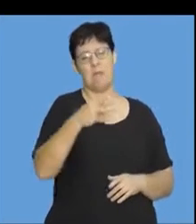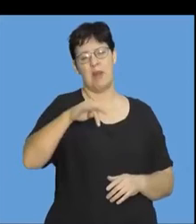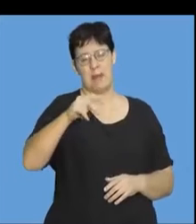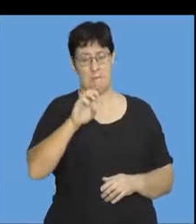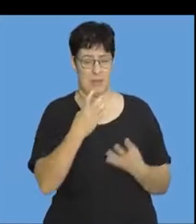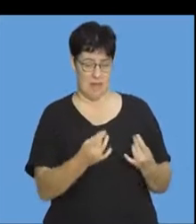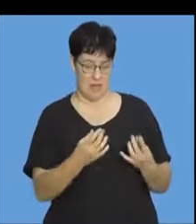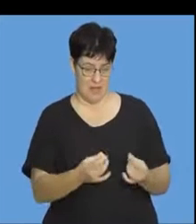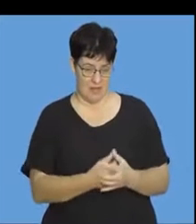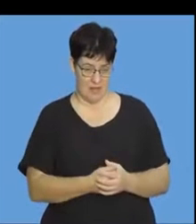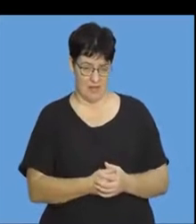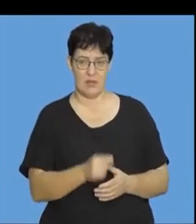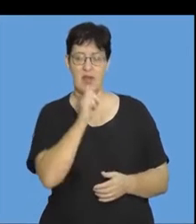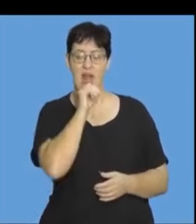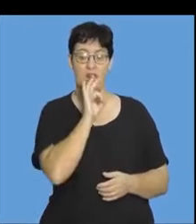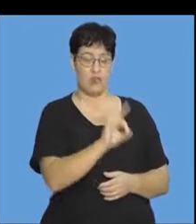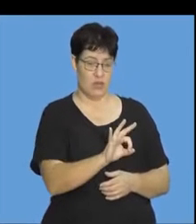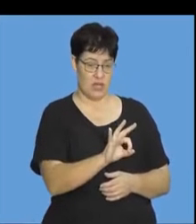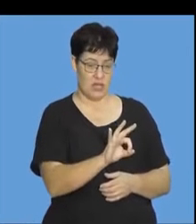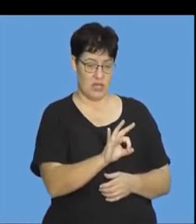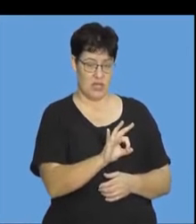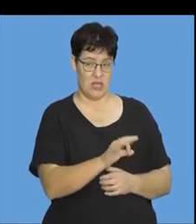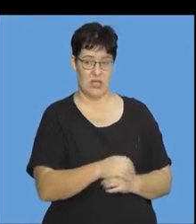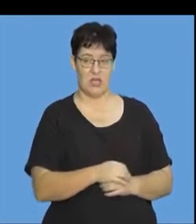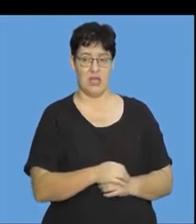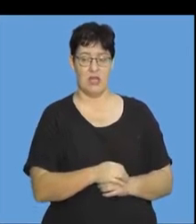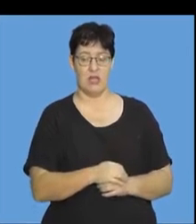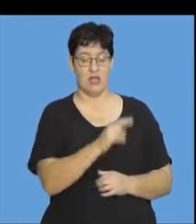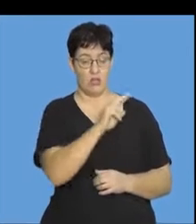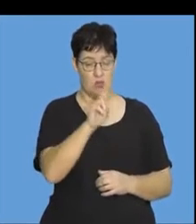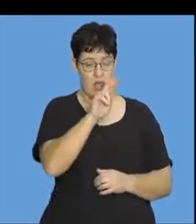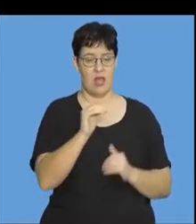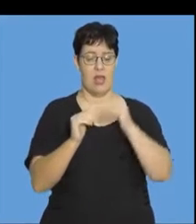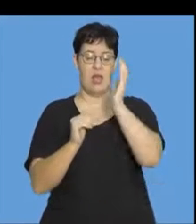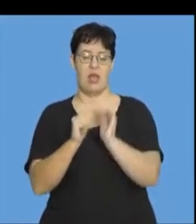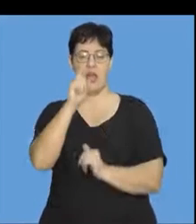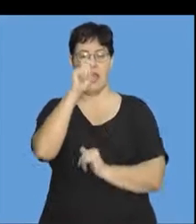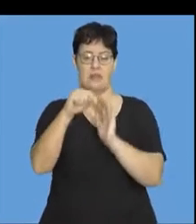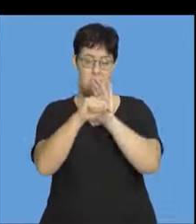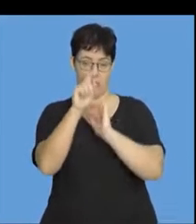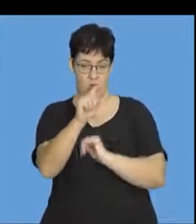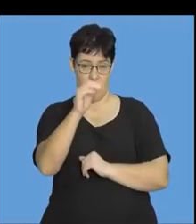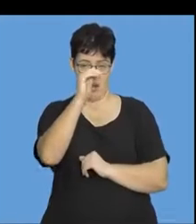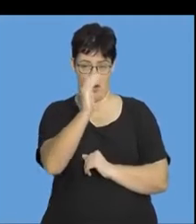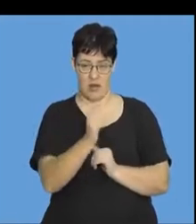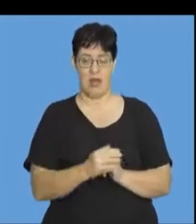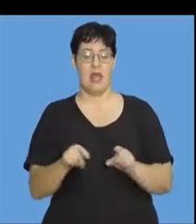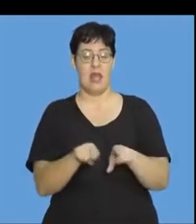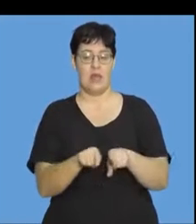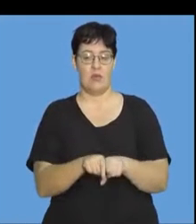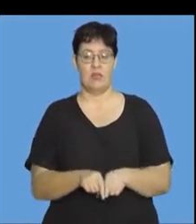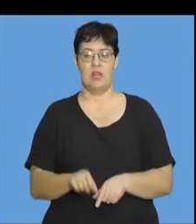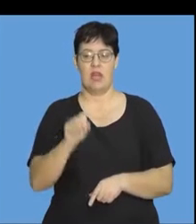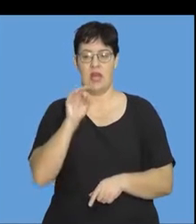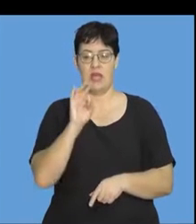number. So this is going to be 3 squared into x minus 1. And this is equals to